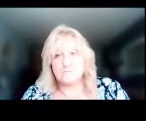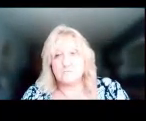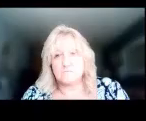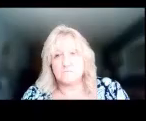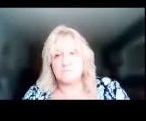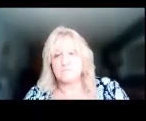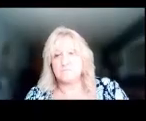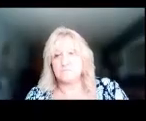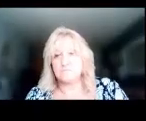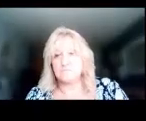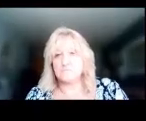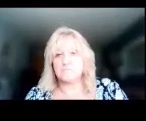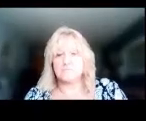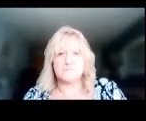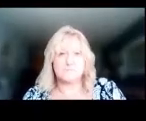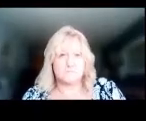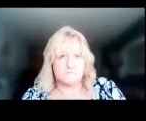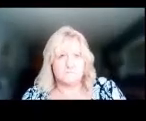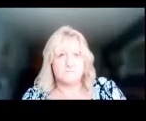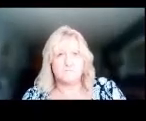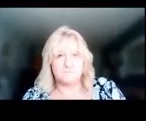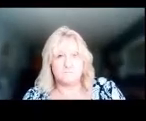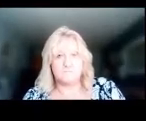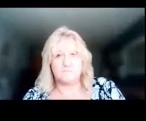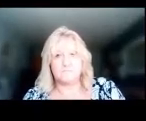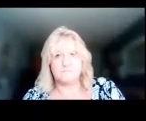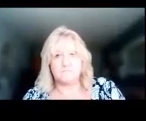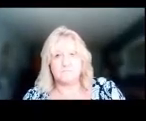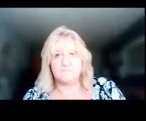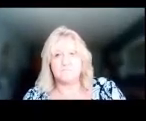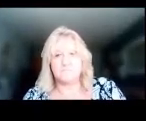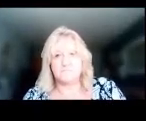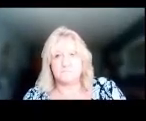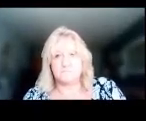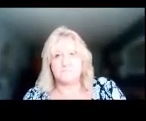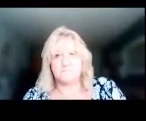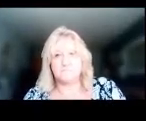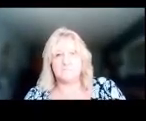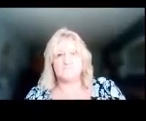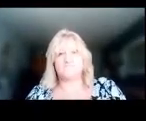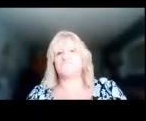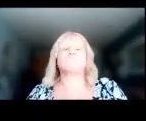morning. That was really fascinating. Yeah, thank you very much, and have a great day, everybody. Thank you, everyone.